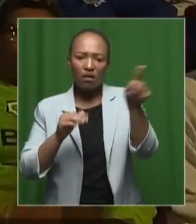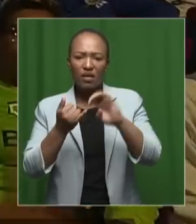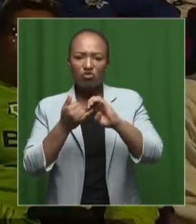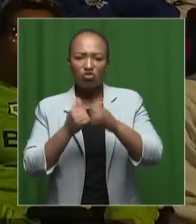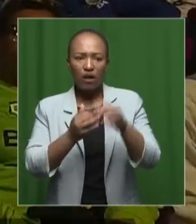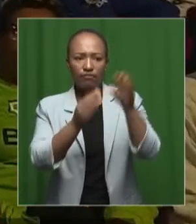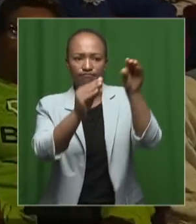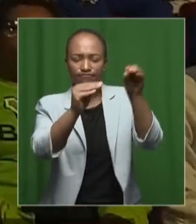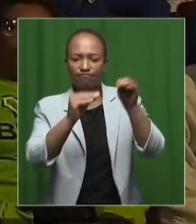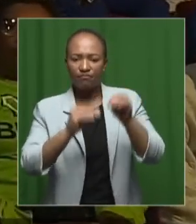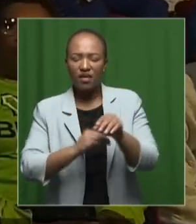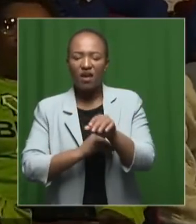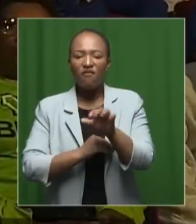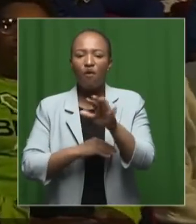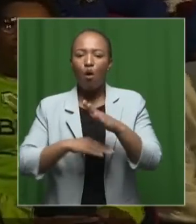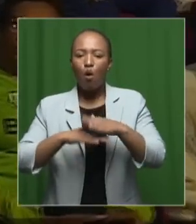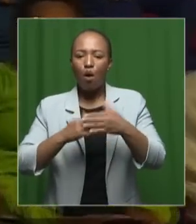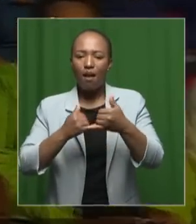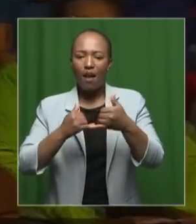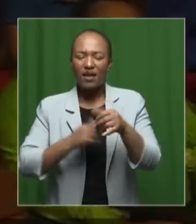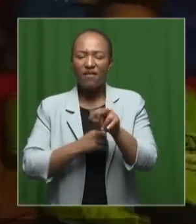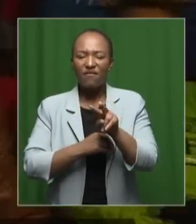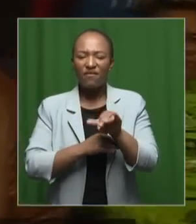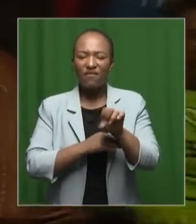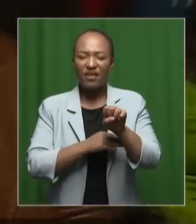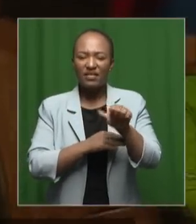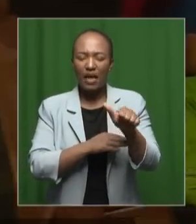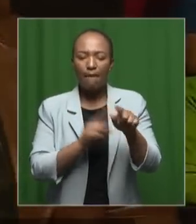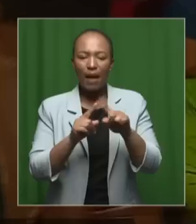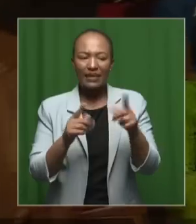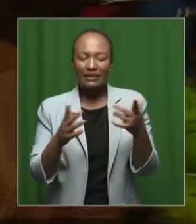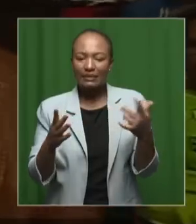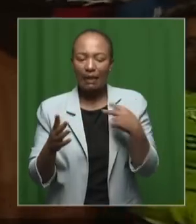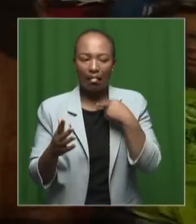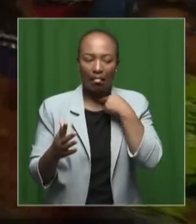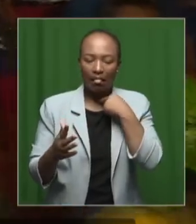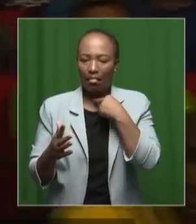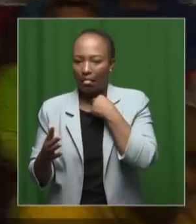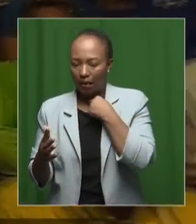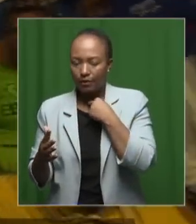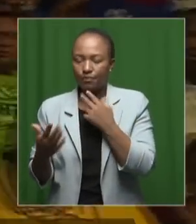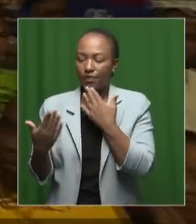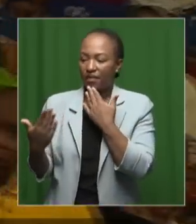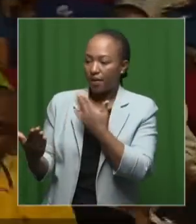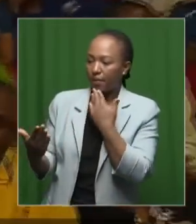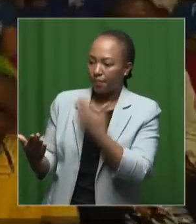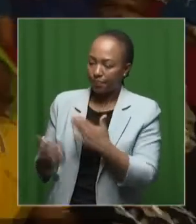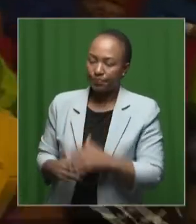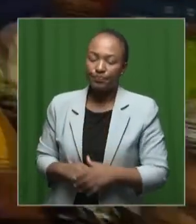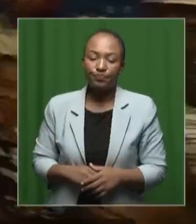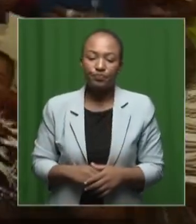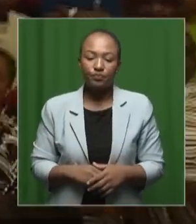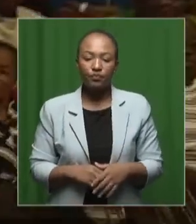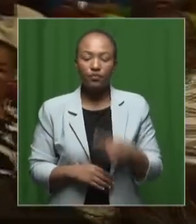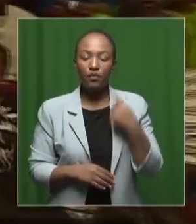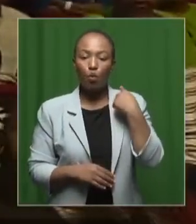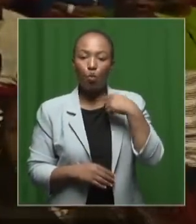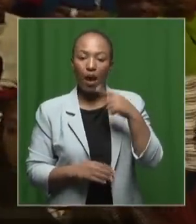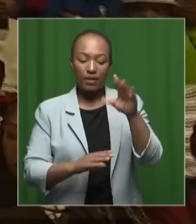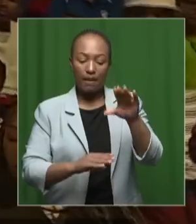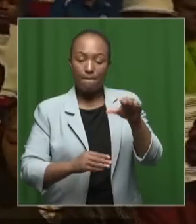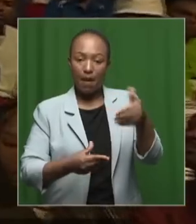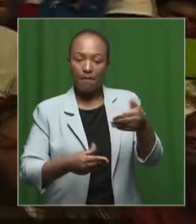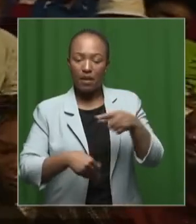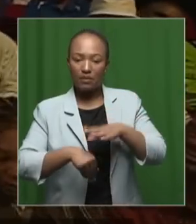around the e-visa application system. Thank you. Thank you very much indeed. Also, something that came out of the white paper when it was